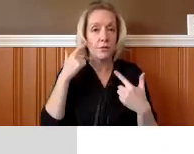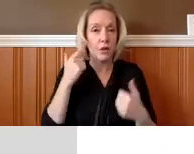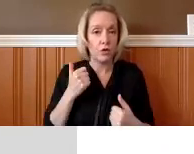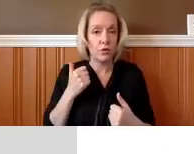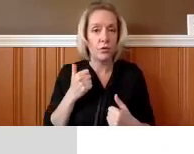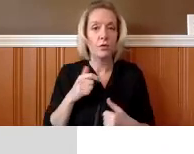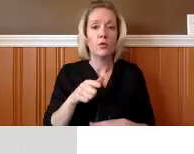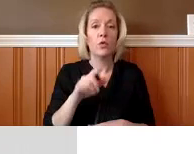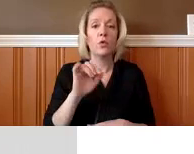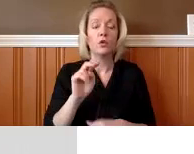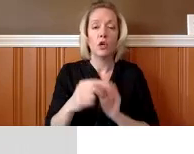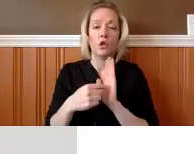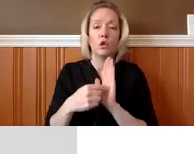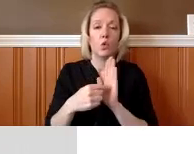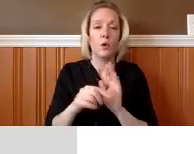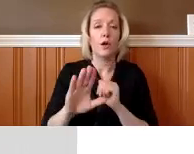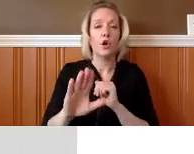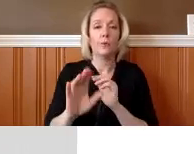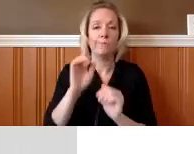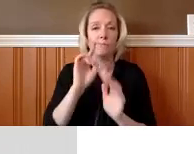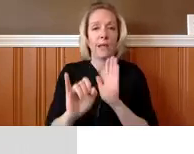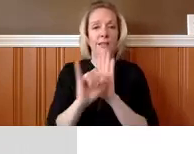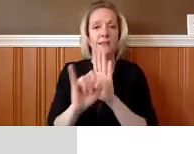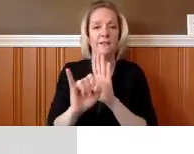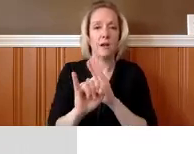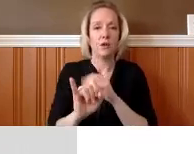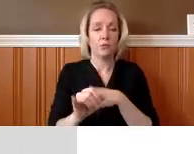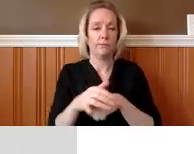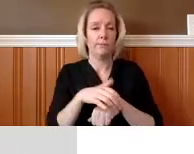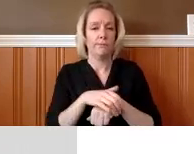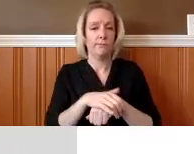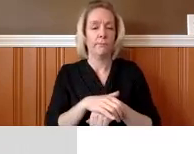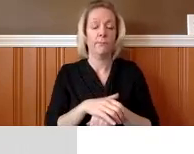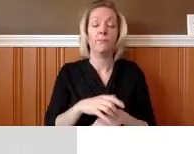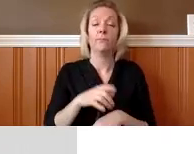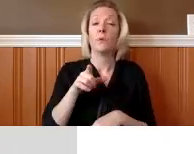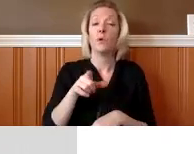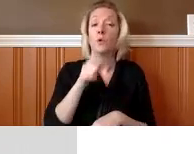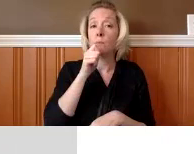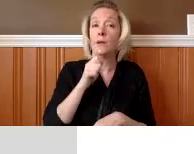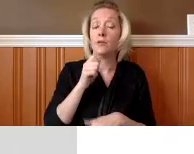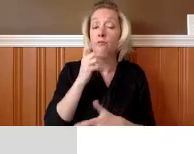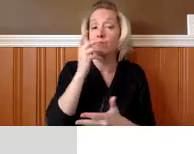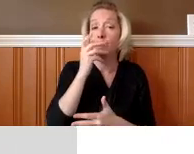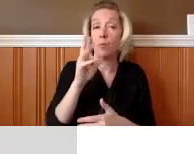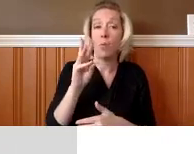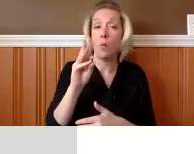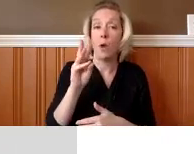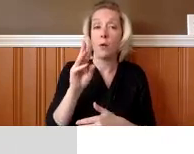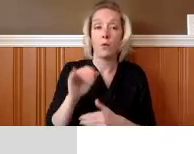identifier, and she's going to wait. Her patience and for latency in Carlos is fantastic.